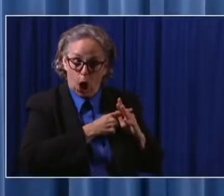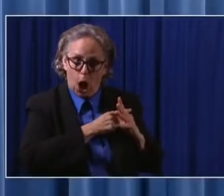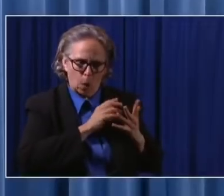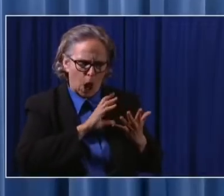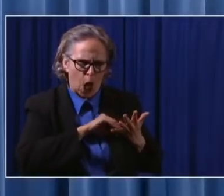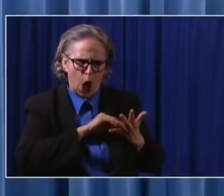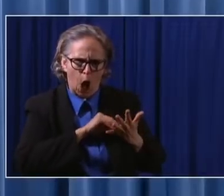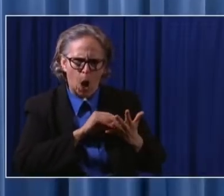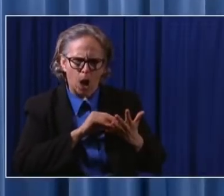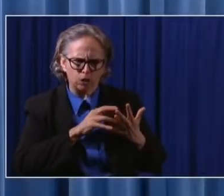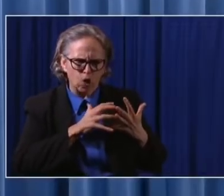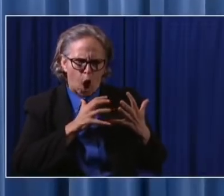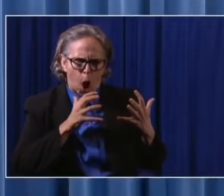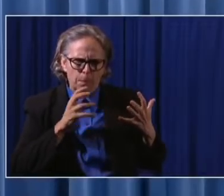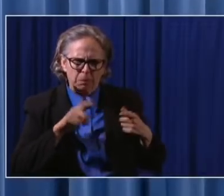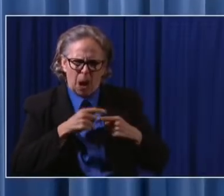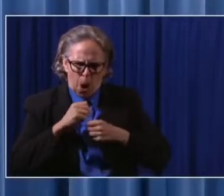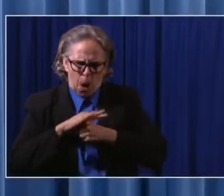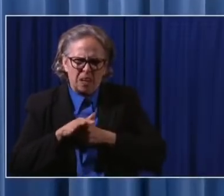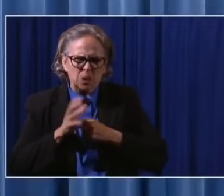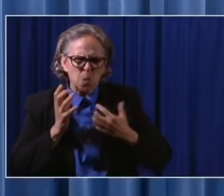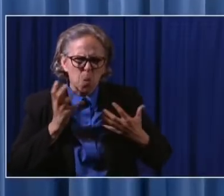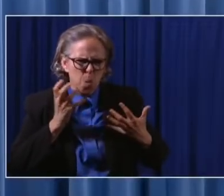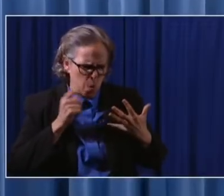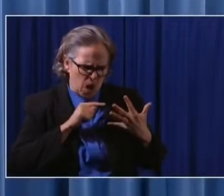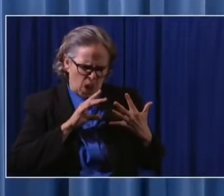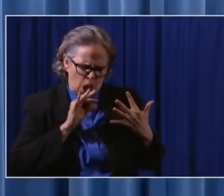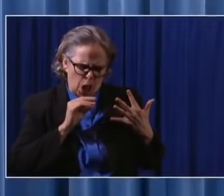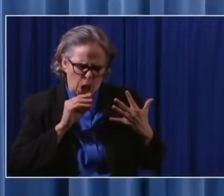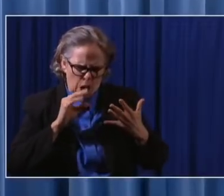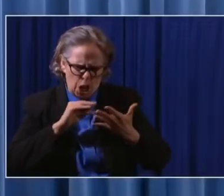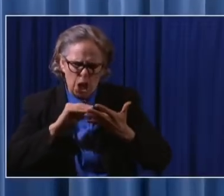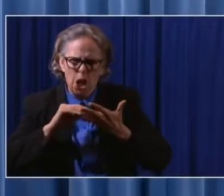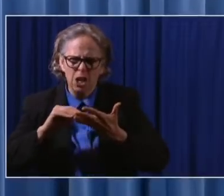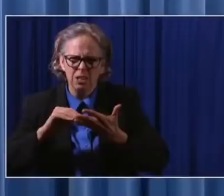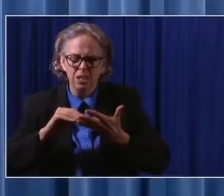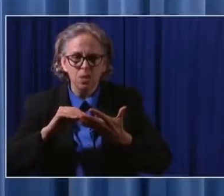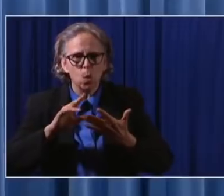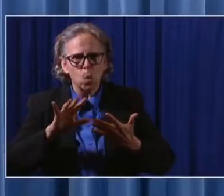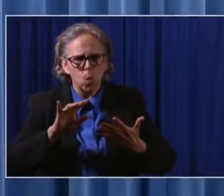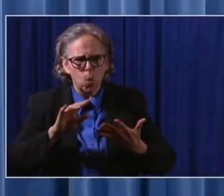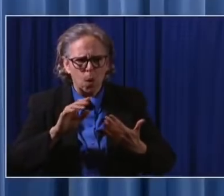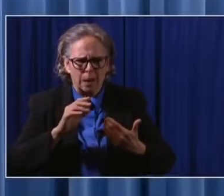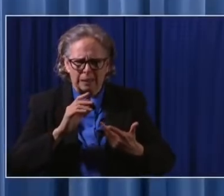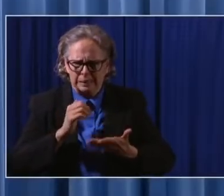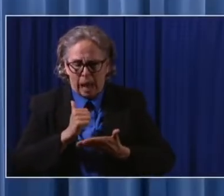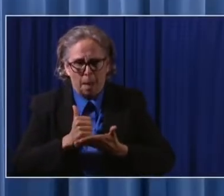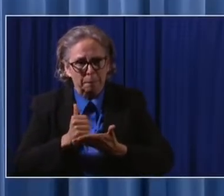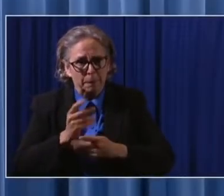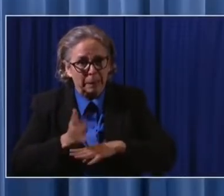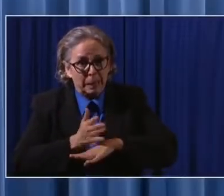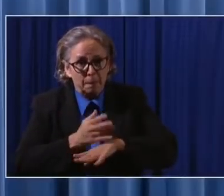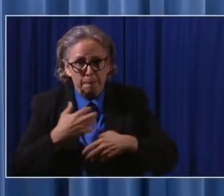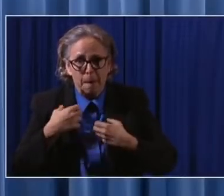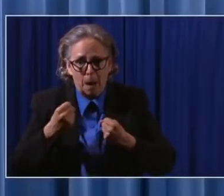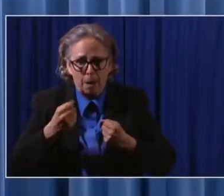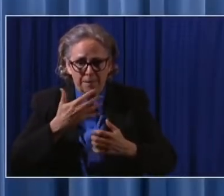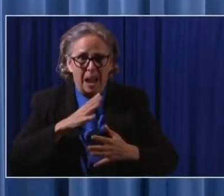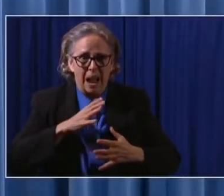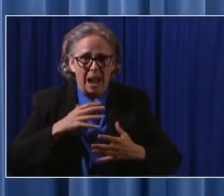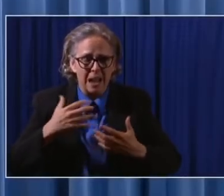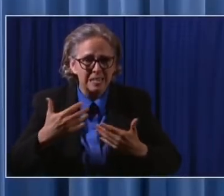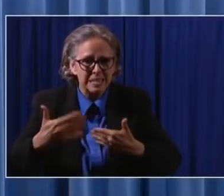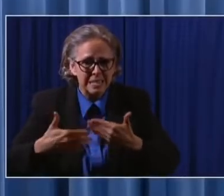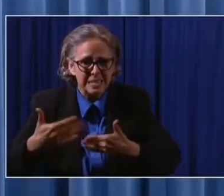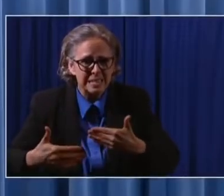ability to treat people who are very, very, very sick. They don't save everybody. We know that. But they're saving more. And